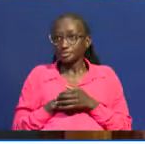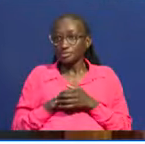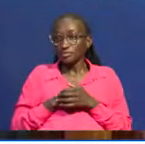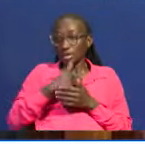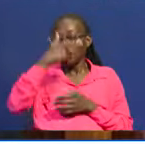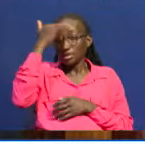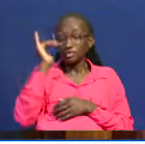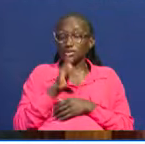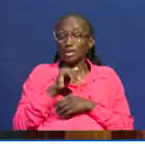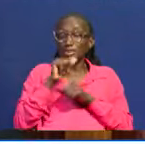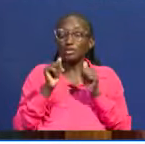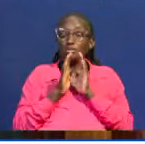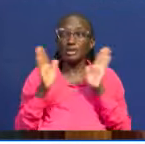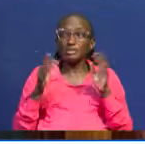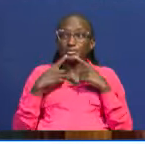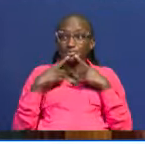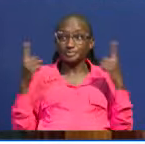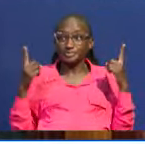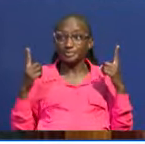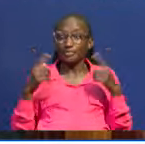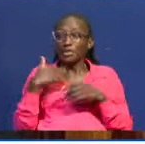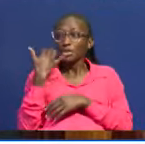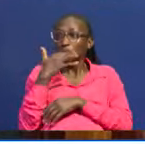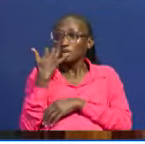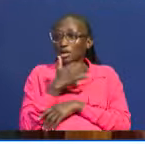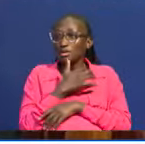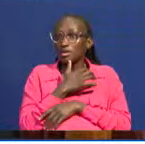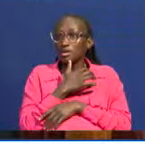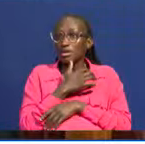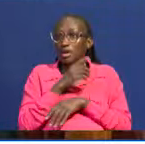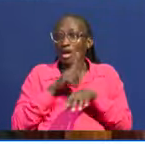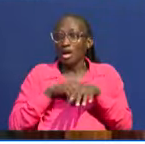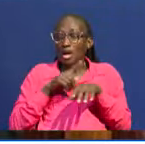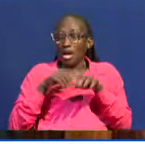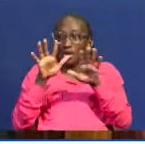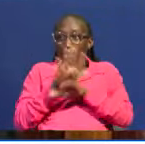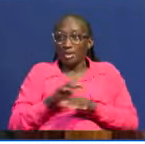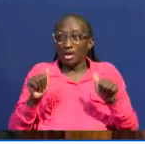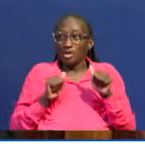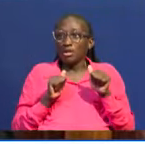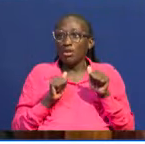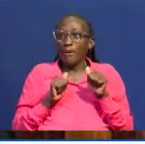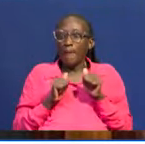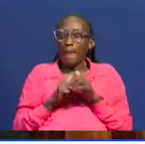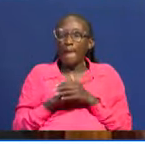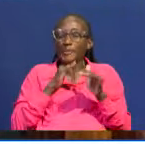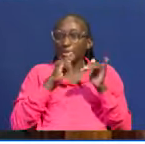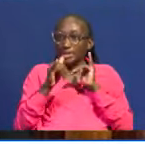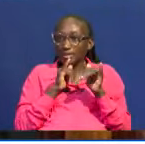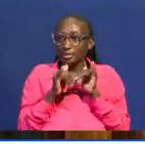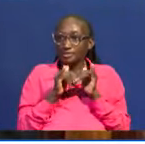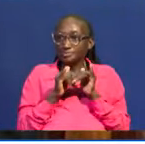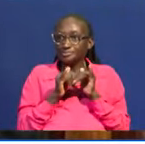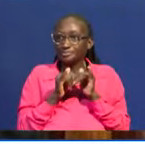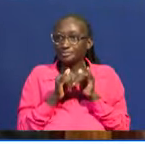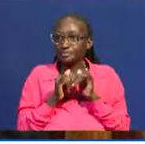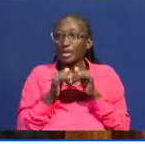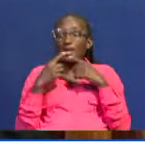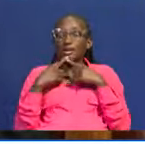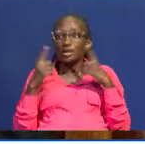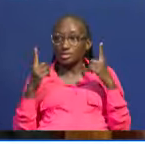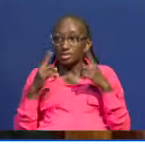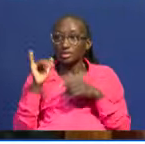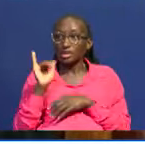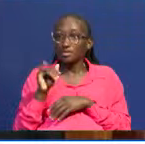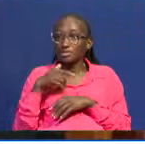this has also been asked, the deputy president, during the presidential debate, as a candidate for election, did declare